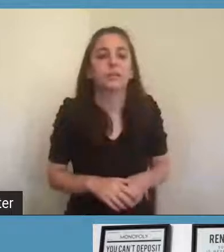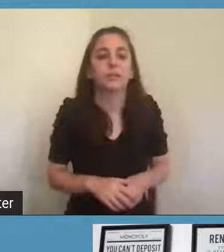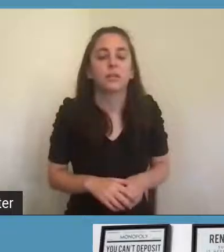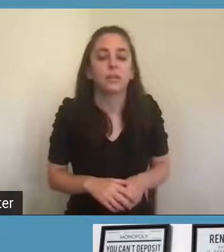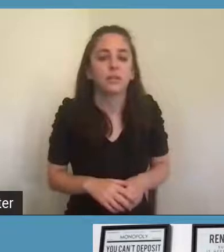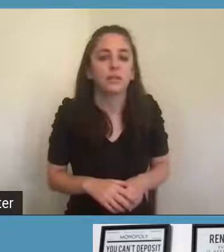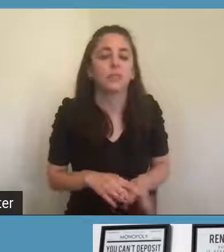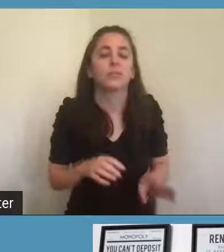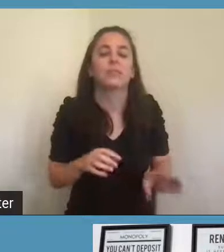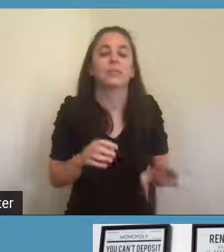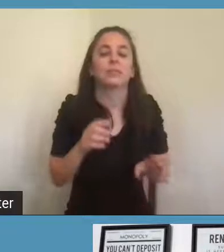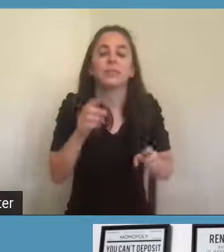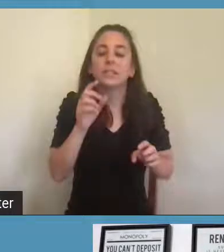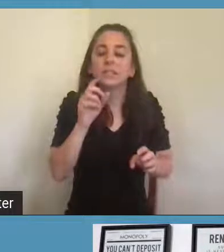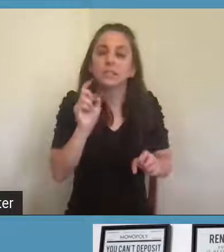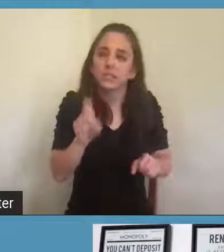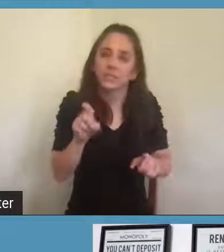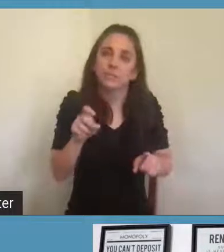often backtrack.